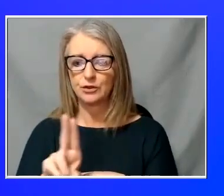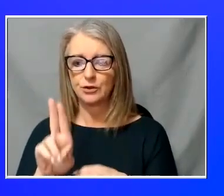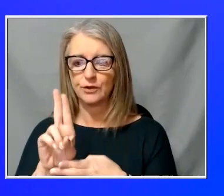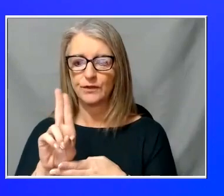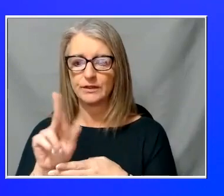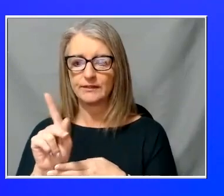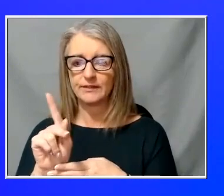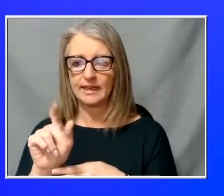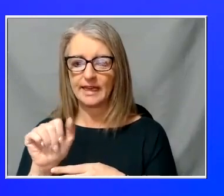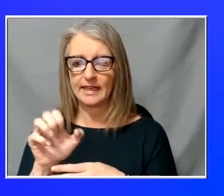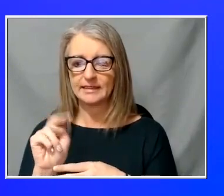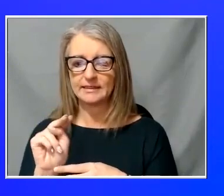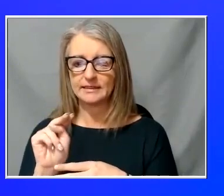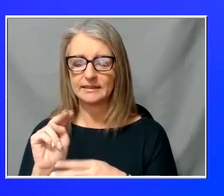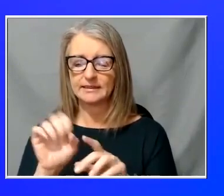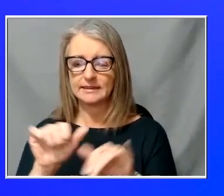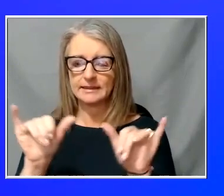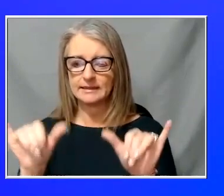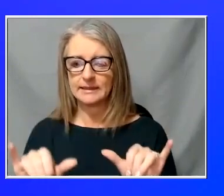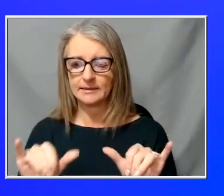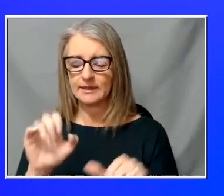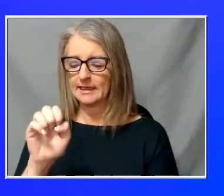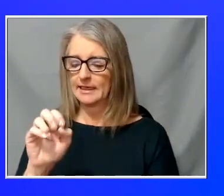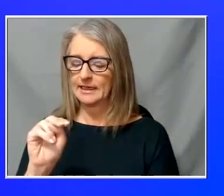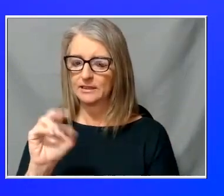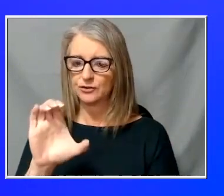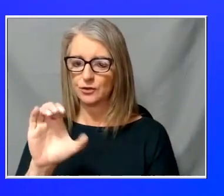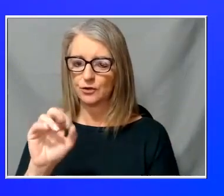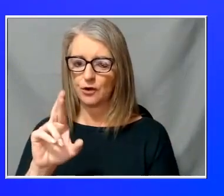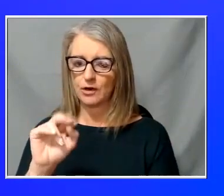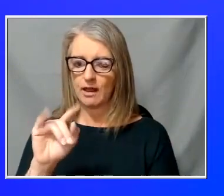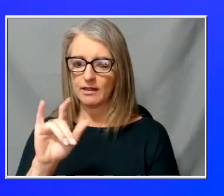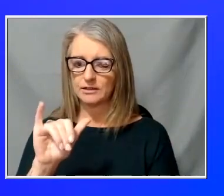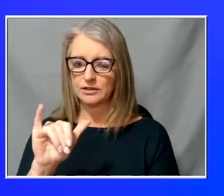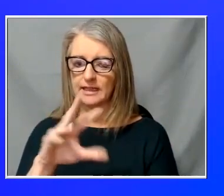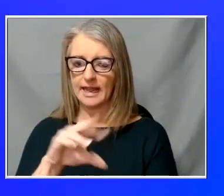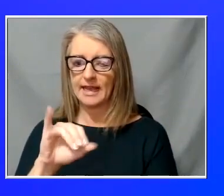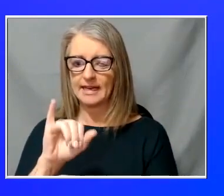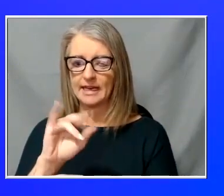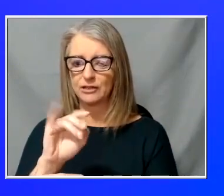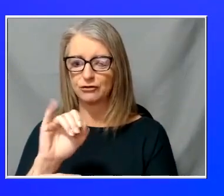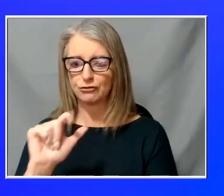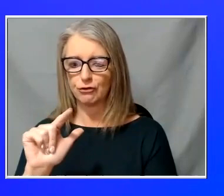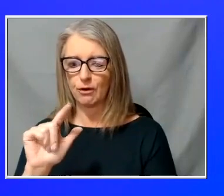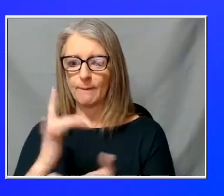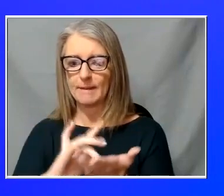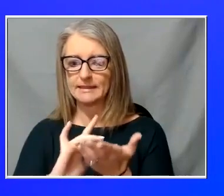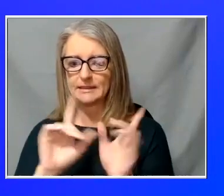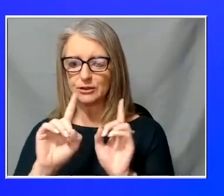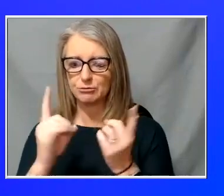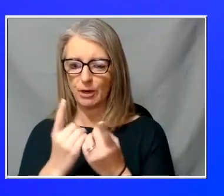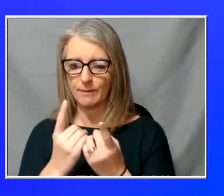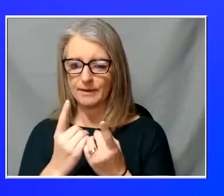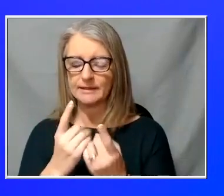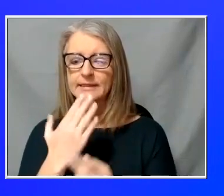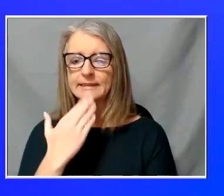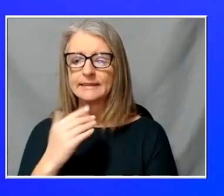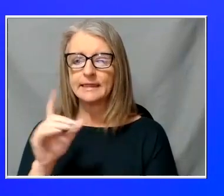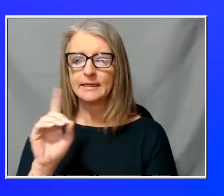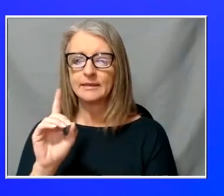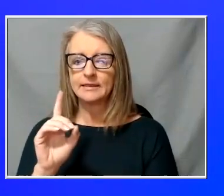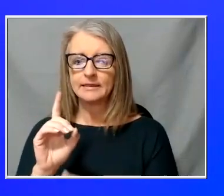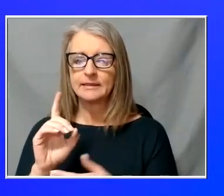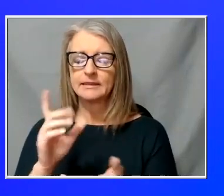System, Endocrinology Department, and Internal Medicine Department. The Diabetes Center is